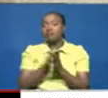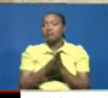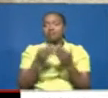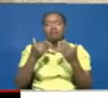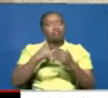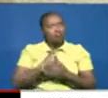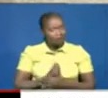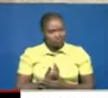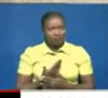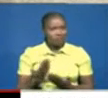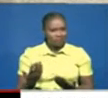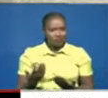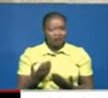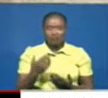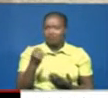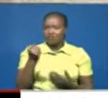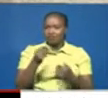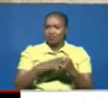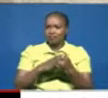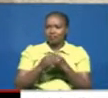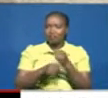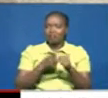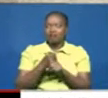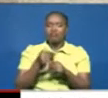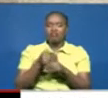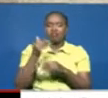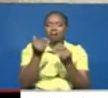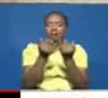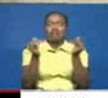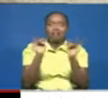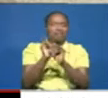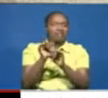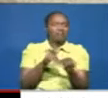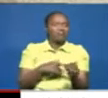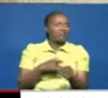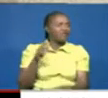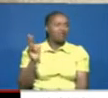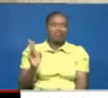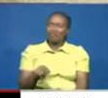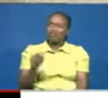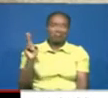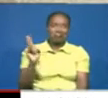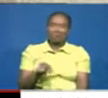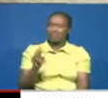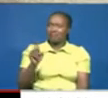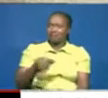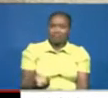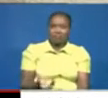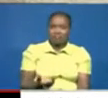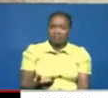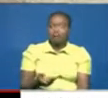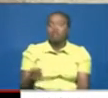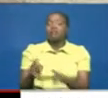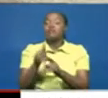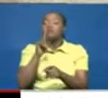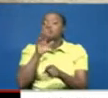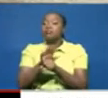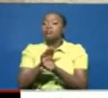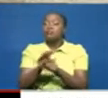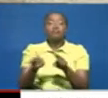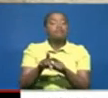years after independence, I feel no. Same promises, same people, and we don't